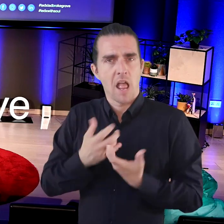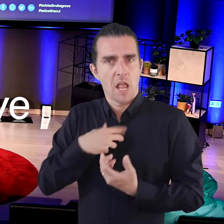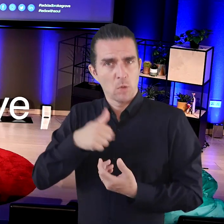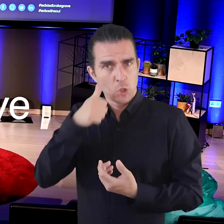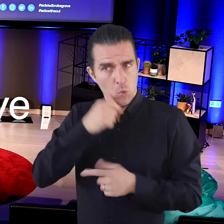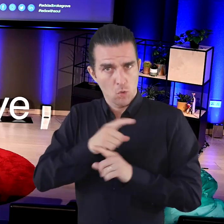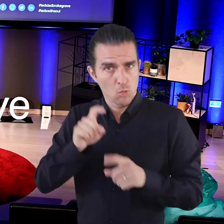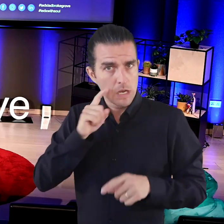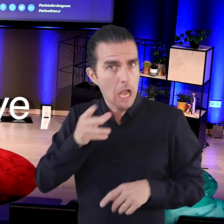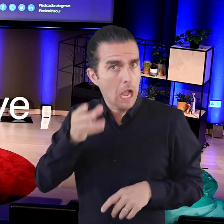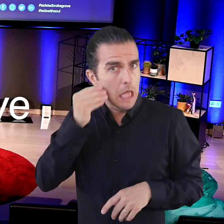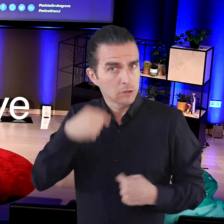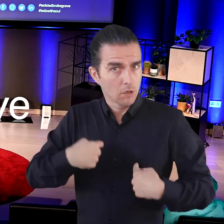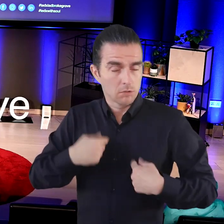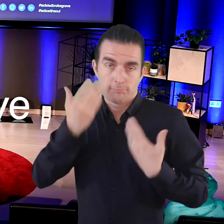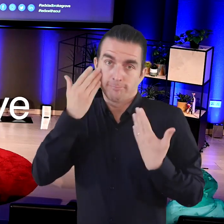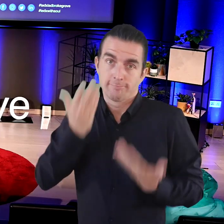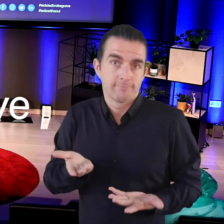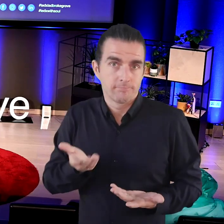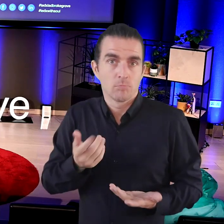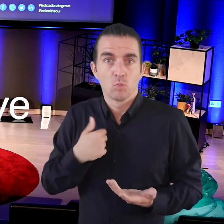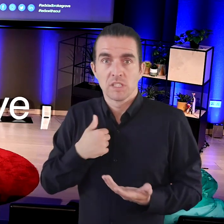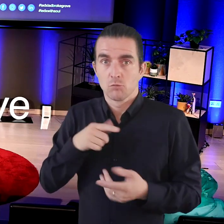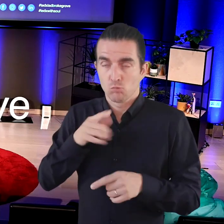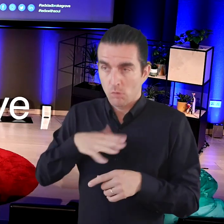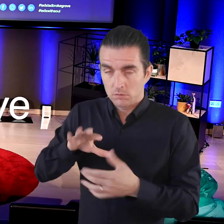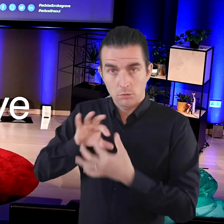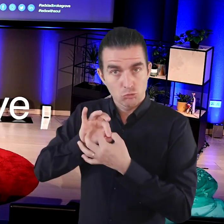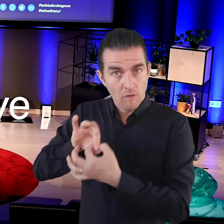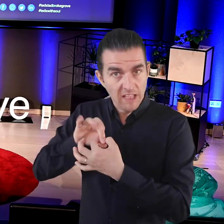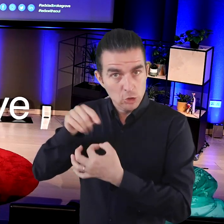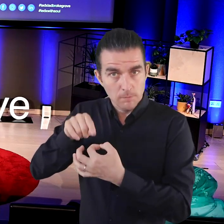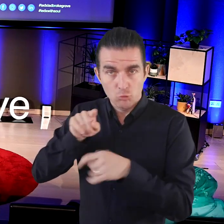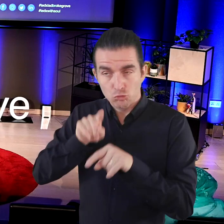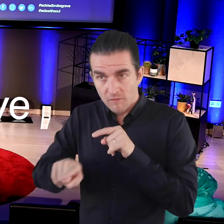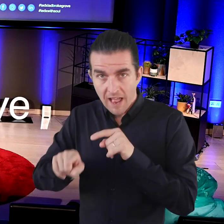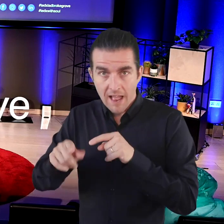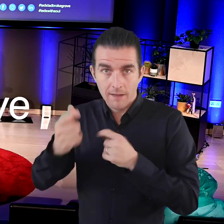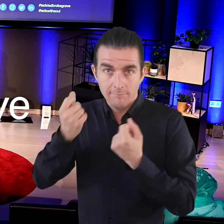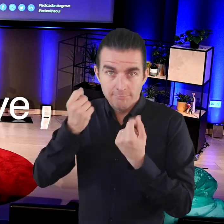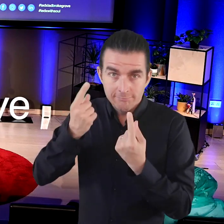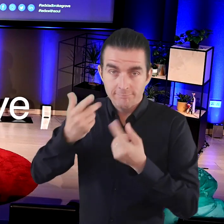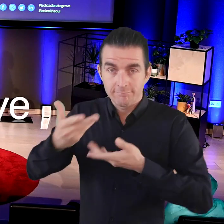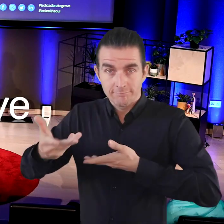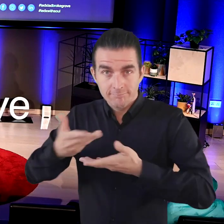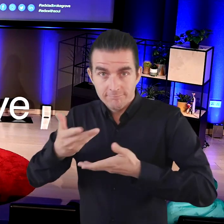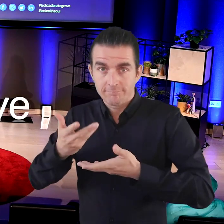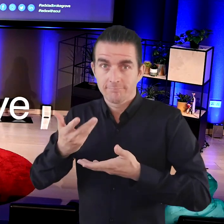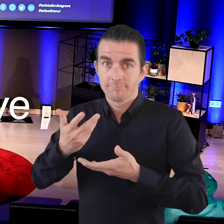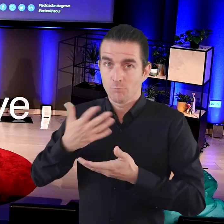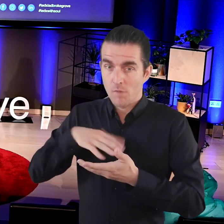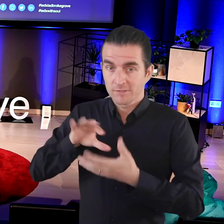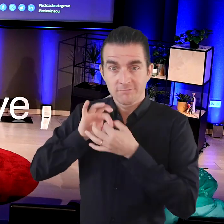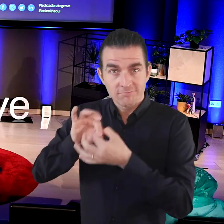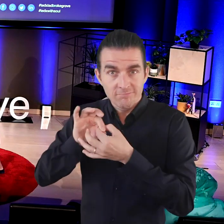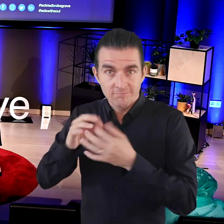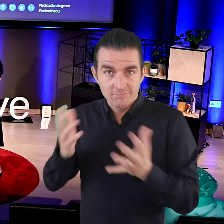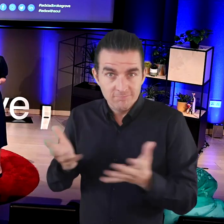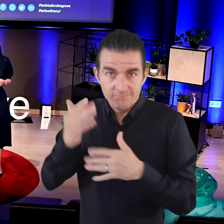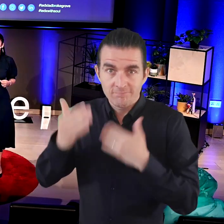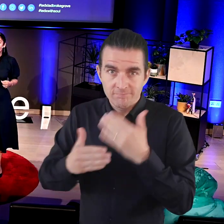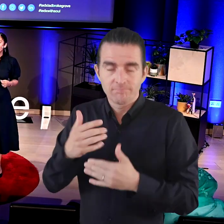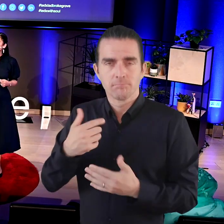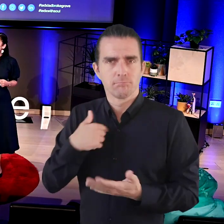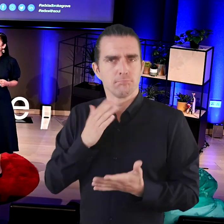use the relationships we formed to at least try. And I believe that our voice made all the difference.